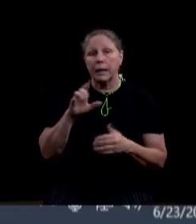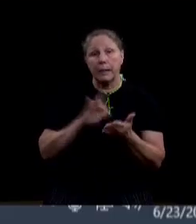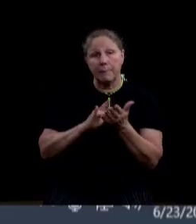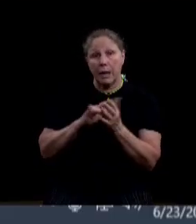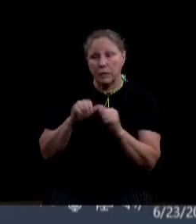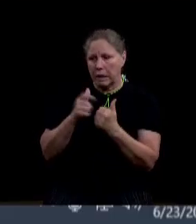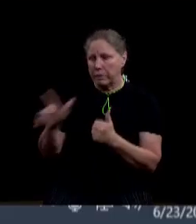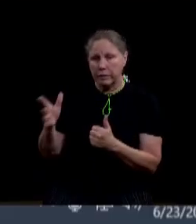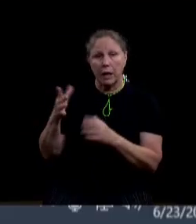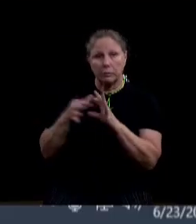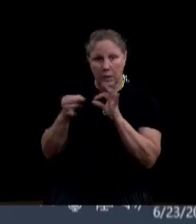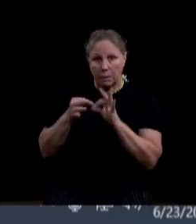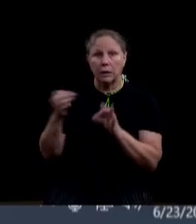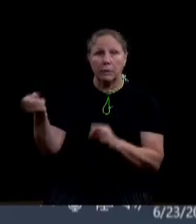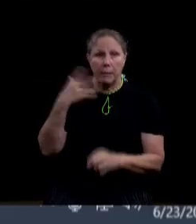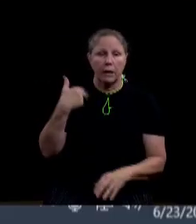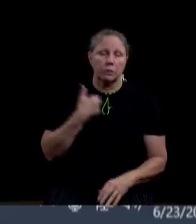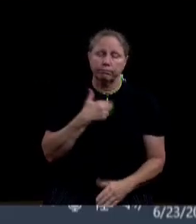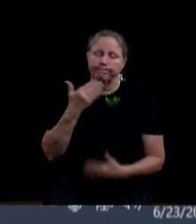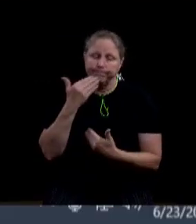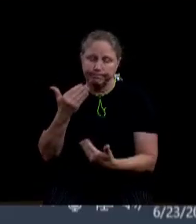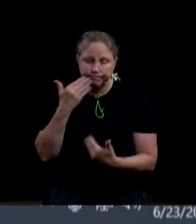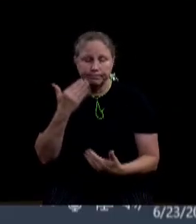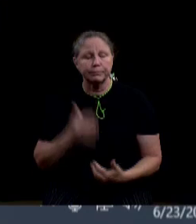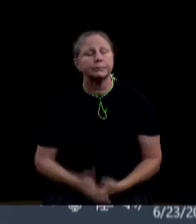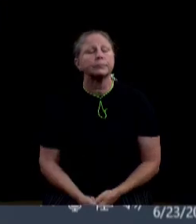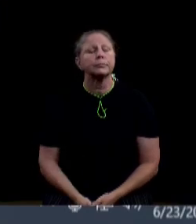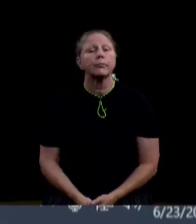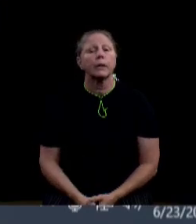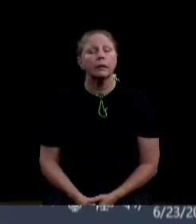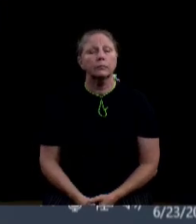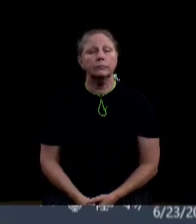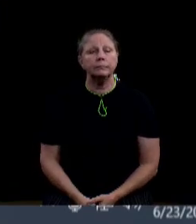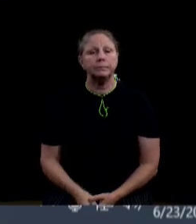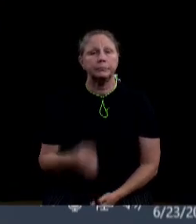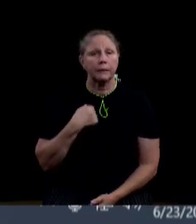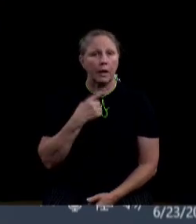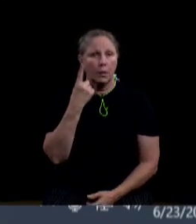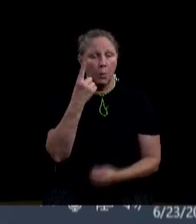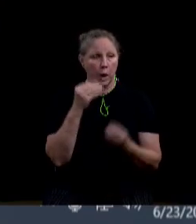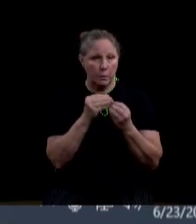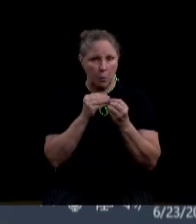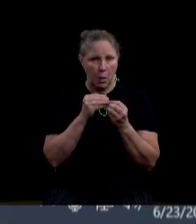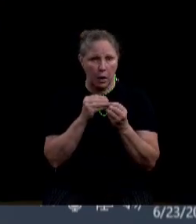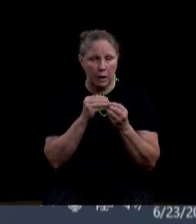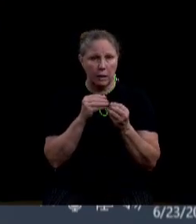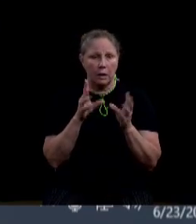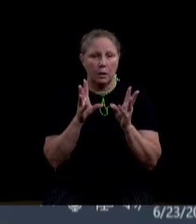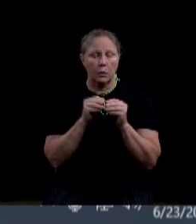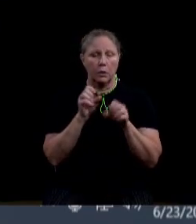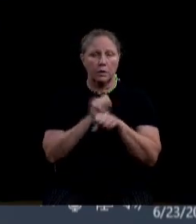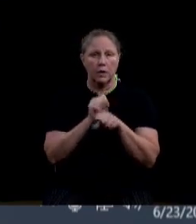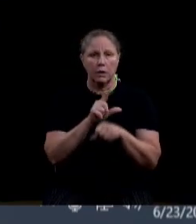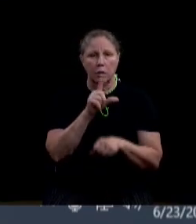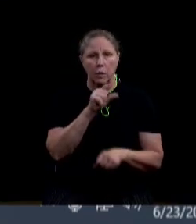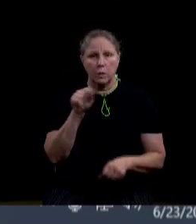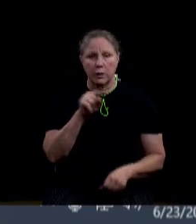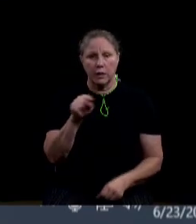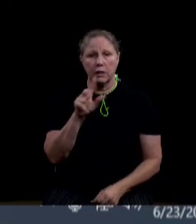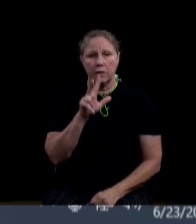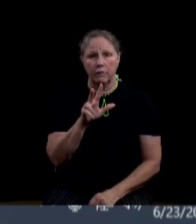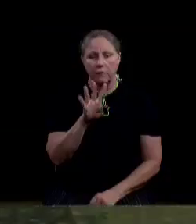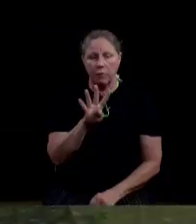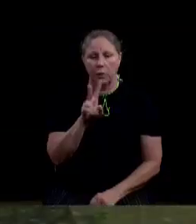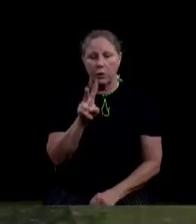this. We have one work session item. It is work session 2020-424. Wiley, will you please introduce this